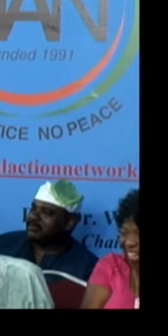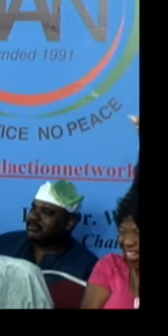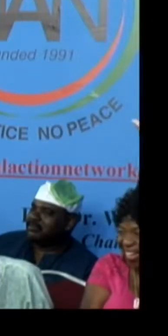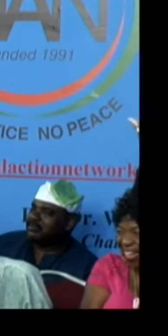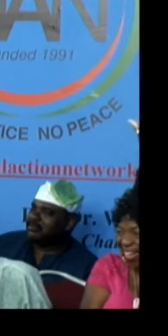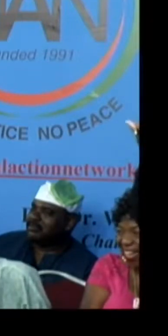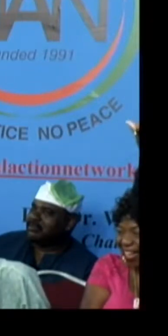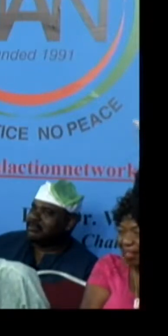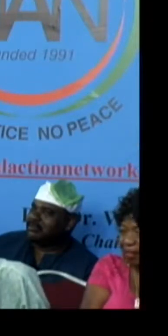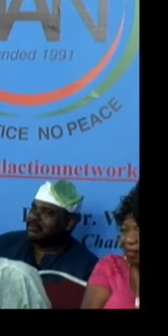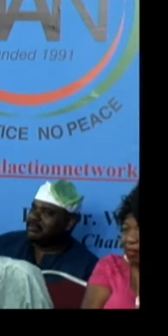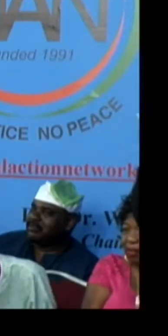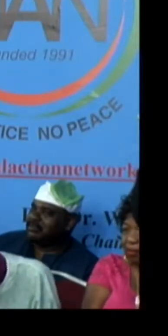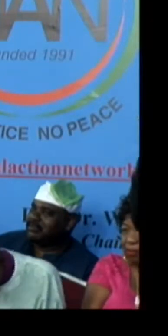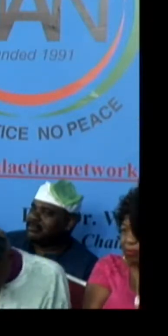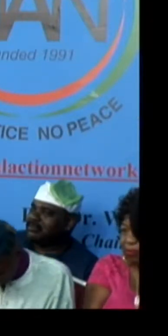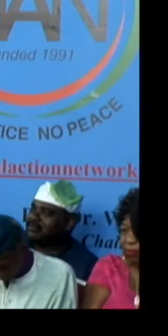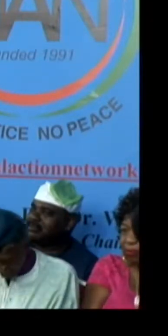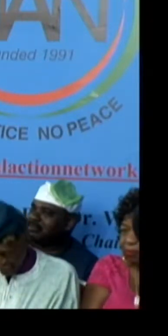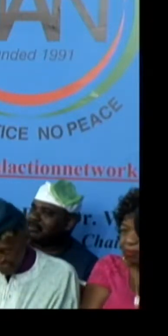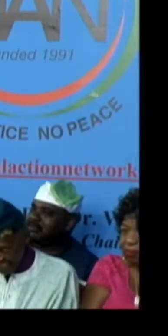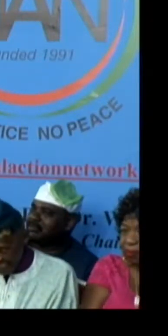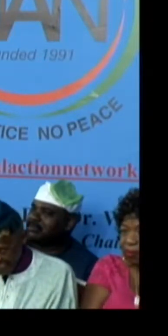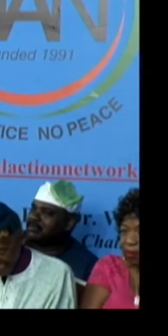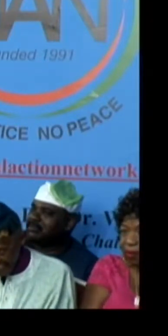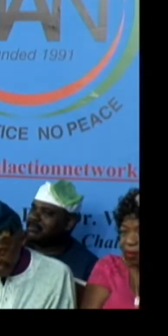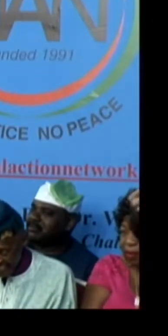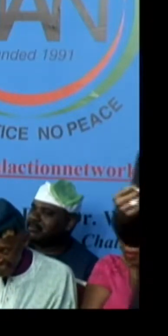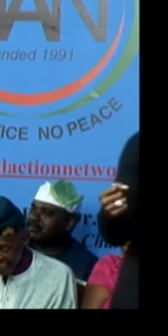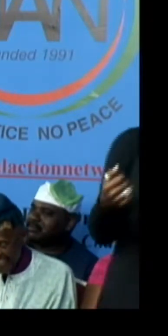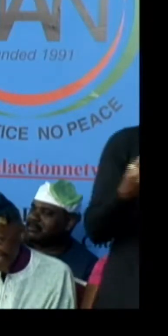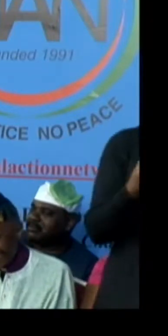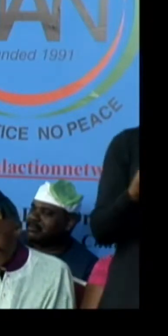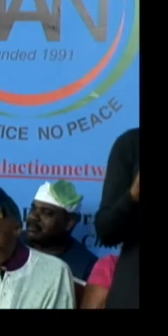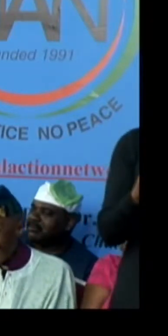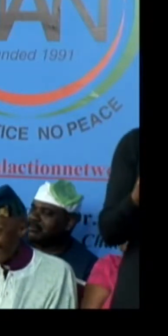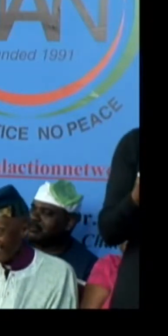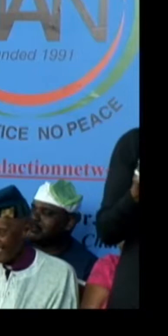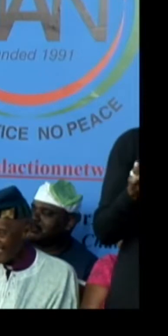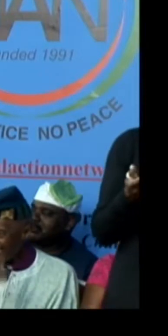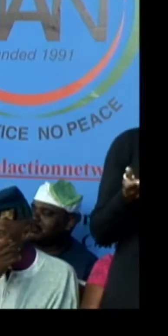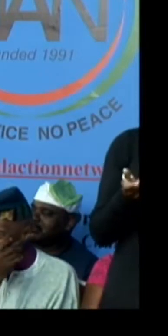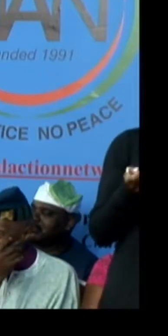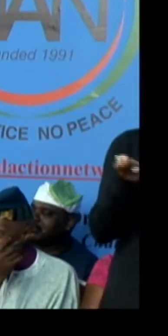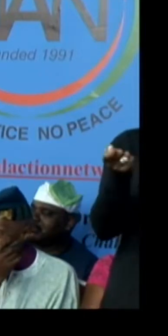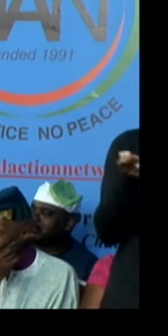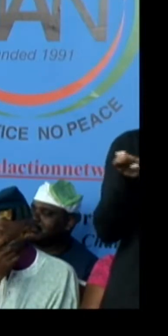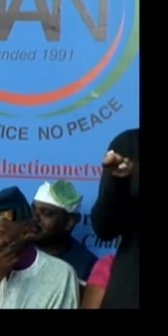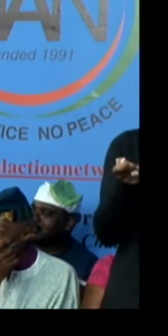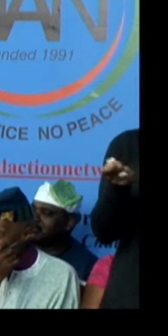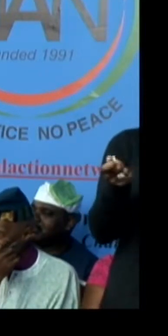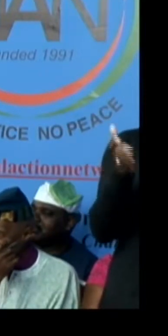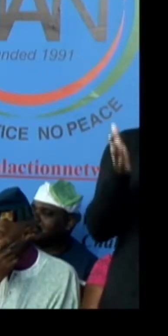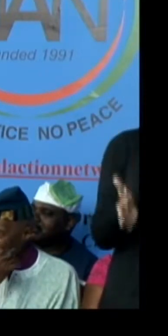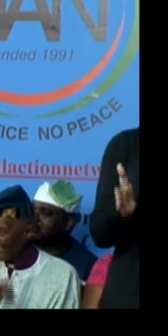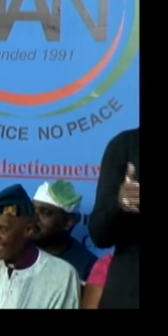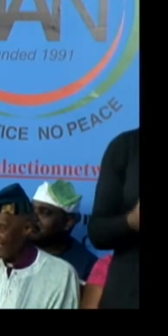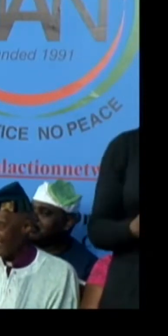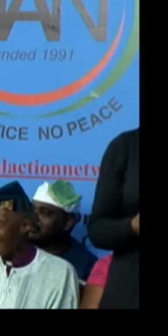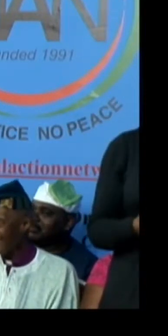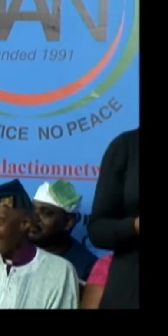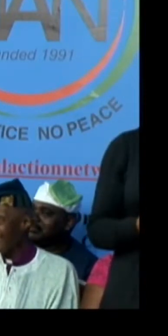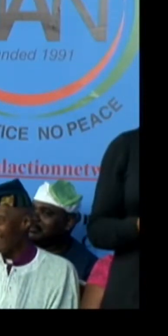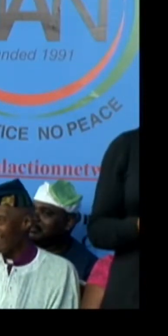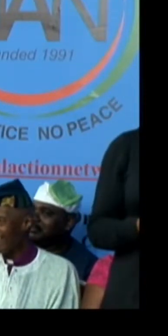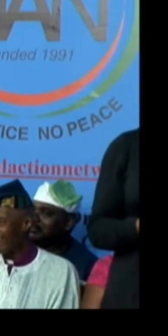that empowered you? One of the things that I was studying this week, and I was looking